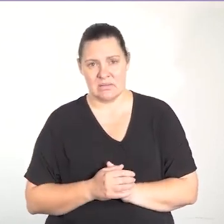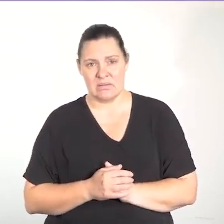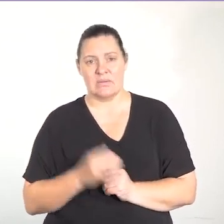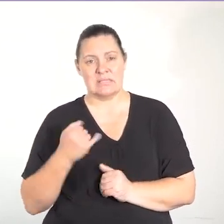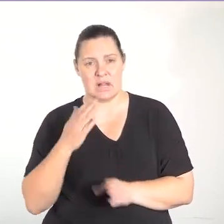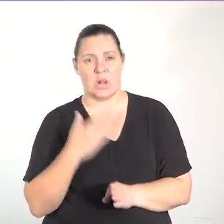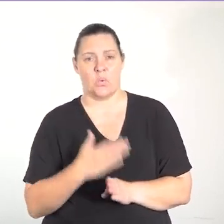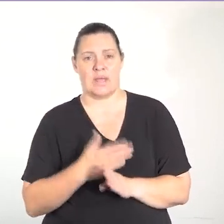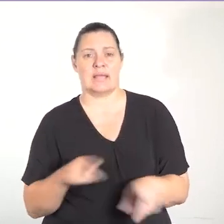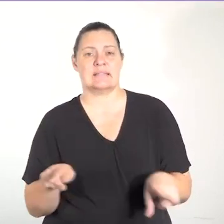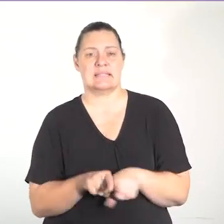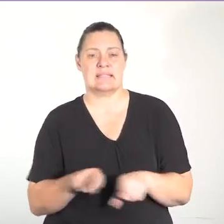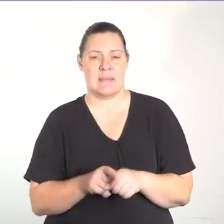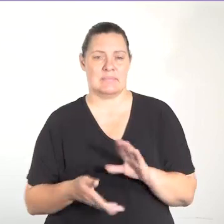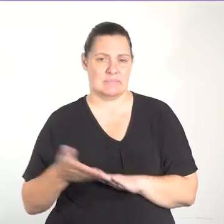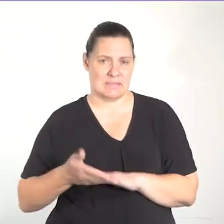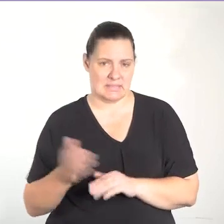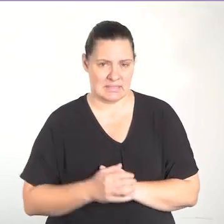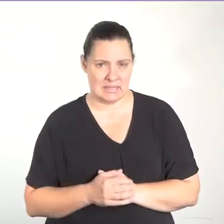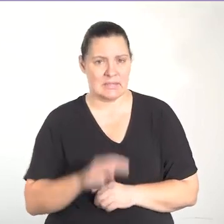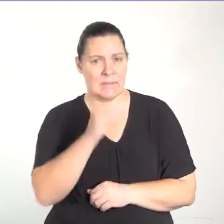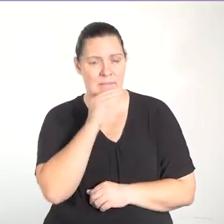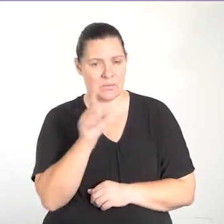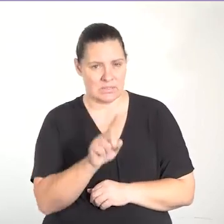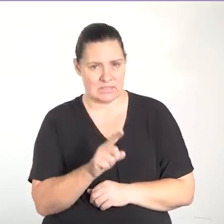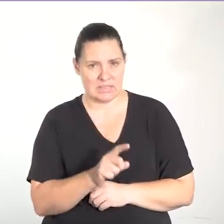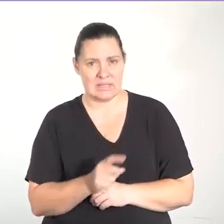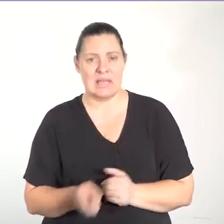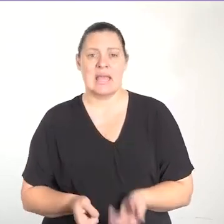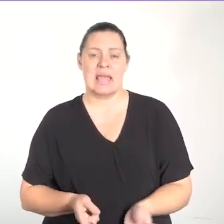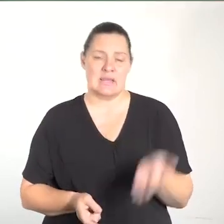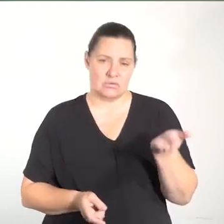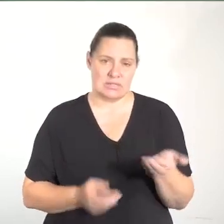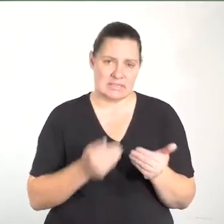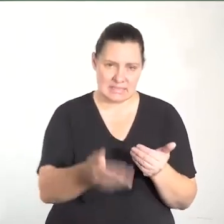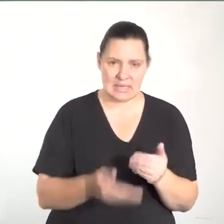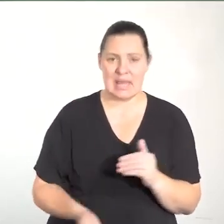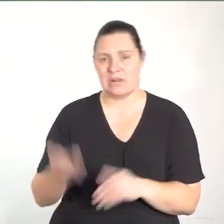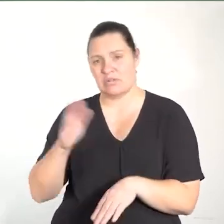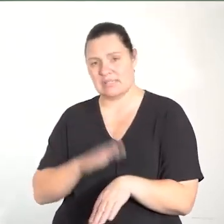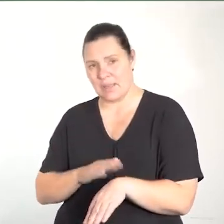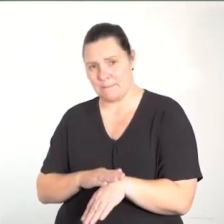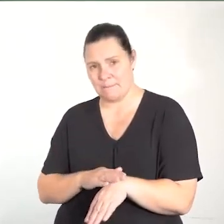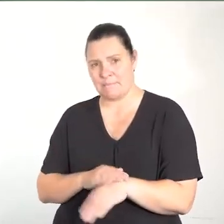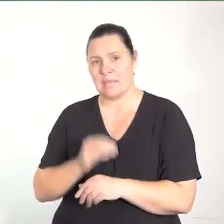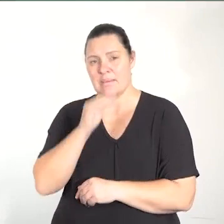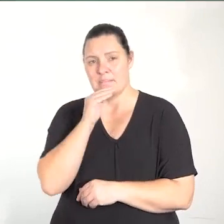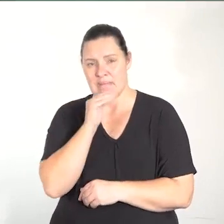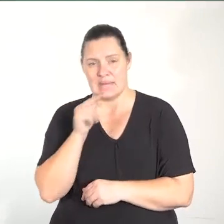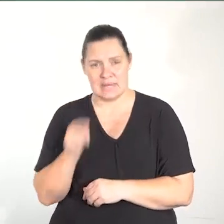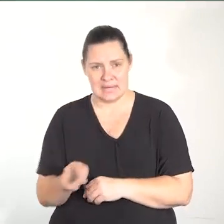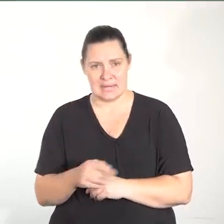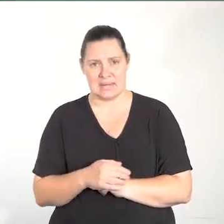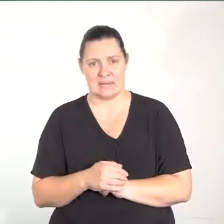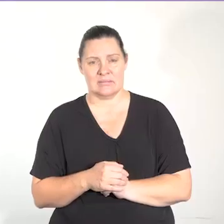still working with the same speed. What does this mean? An increase in distance, an increase in time. This means that